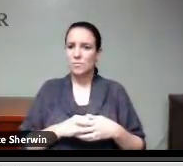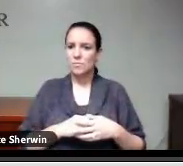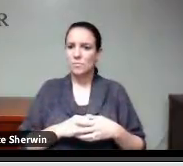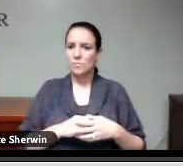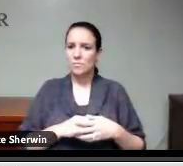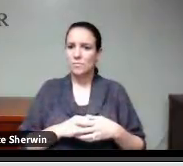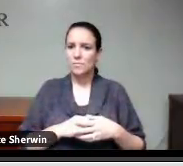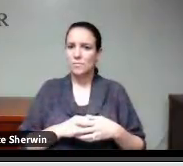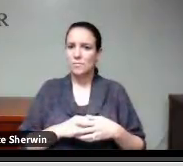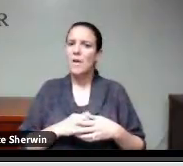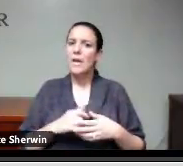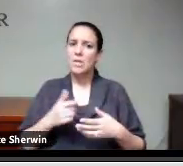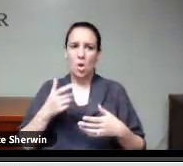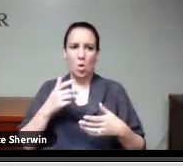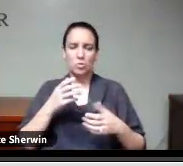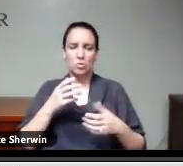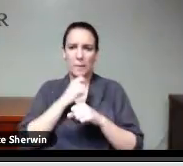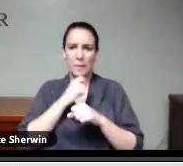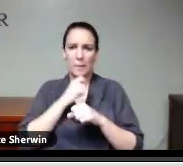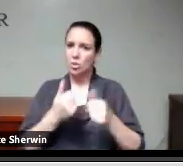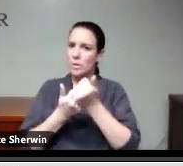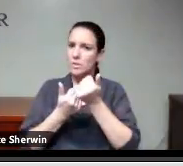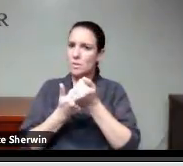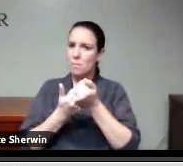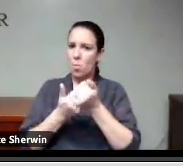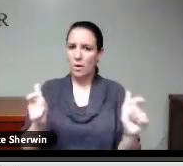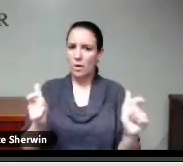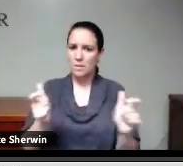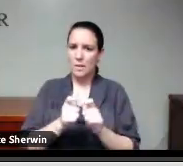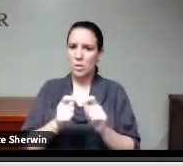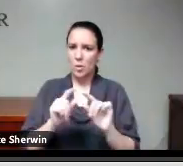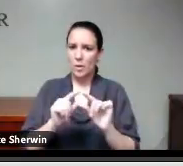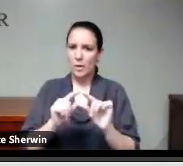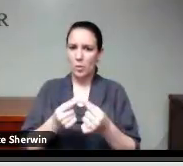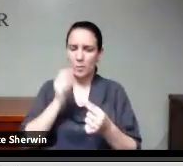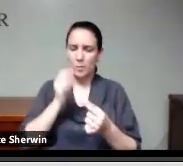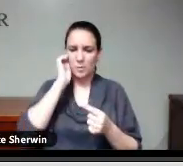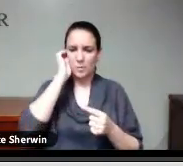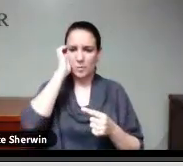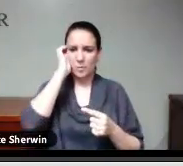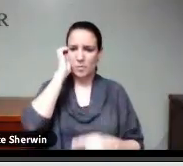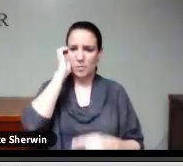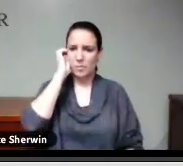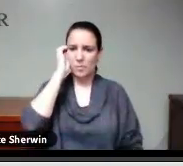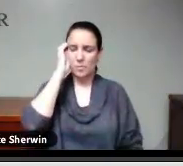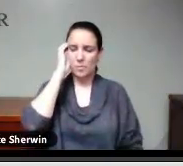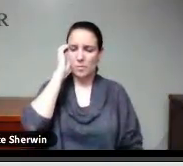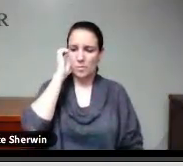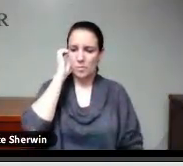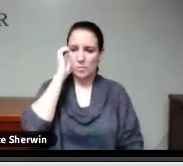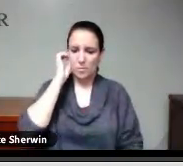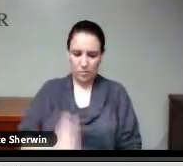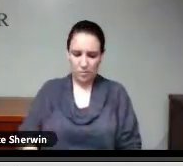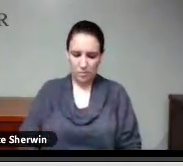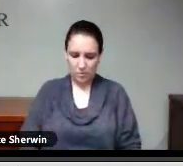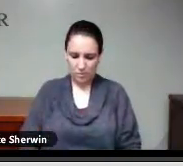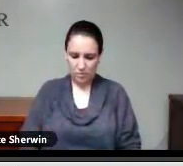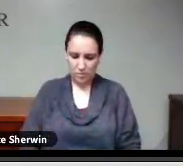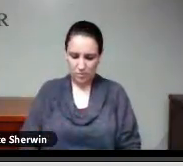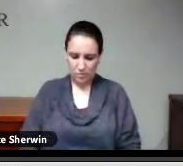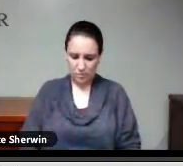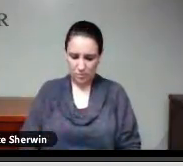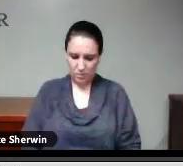different minority groups and cultures. And this is outside of the collection development piece specifically, but also about the